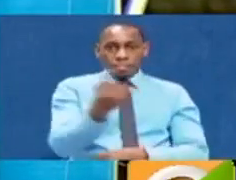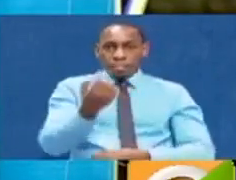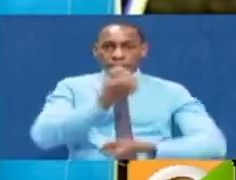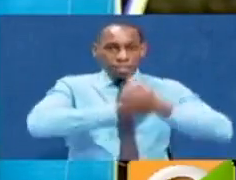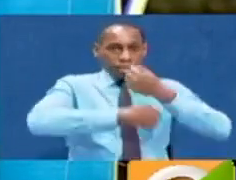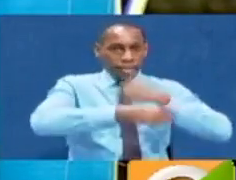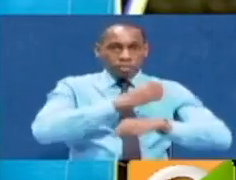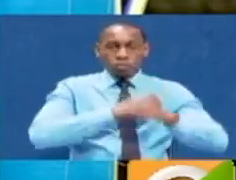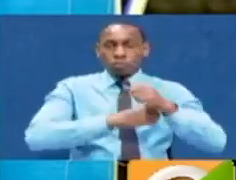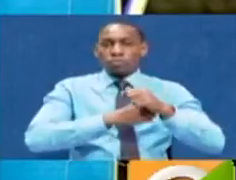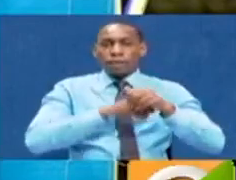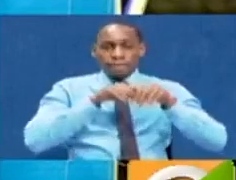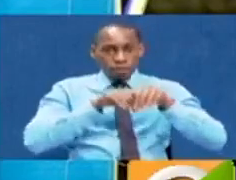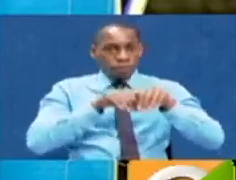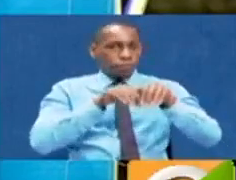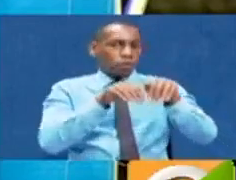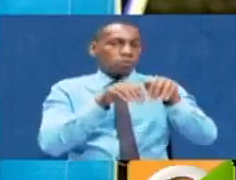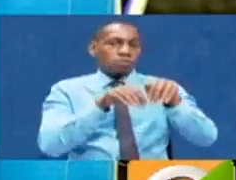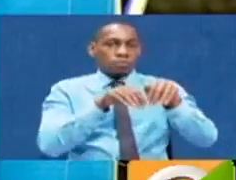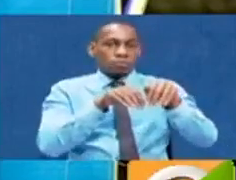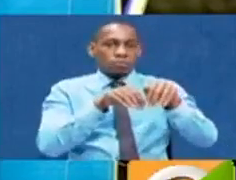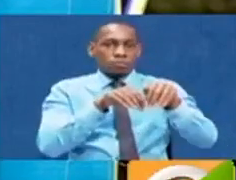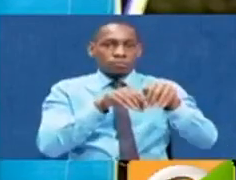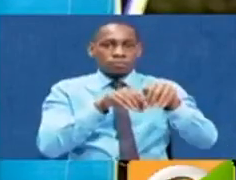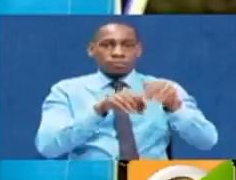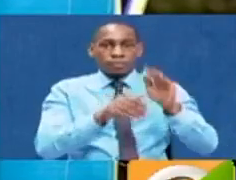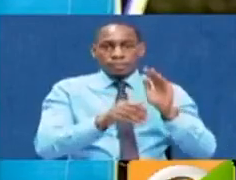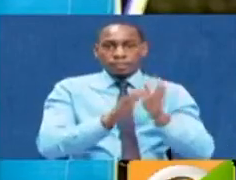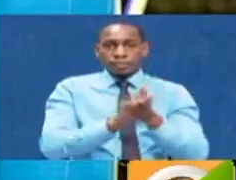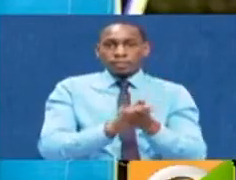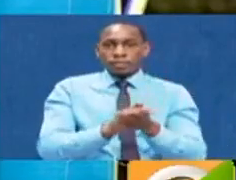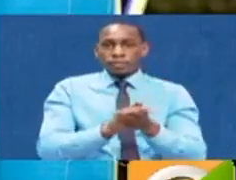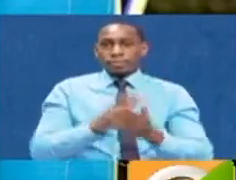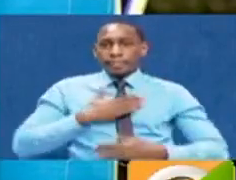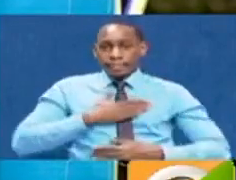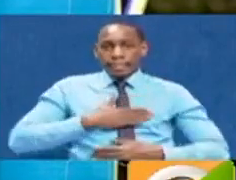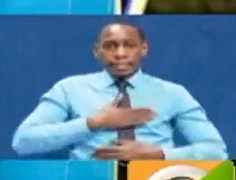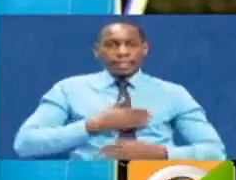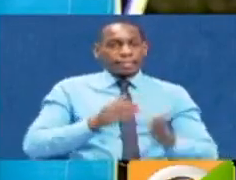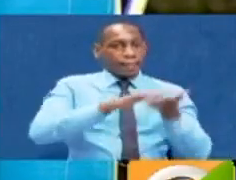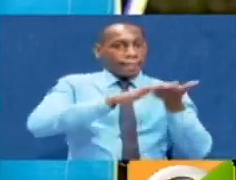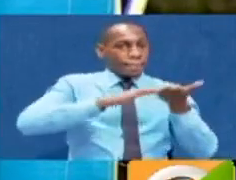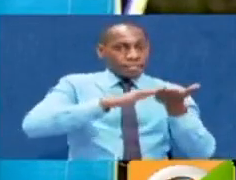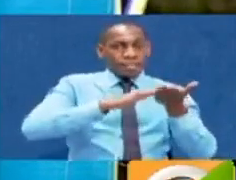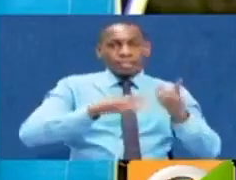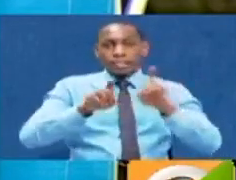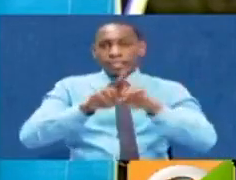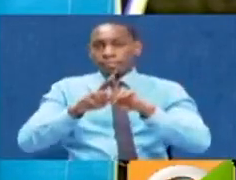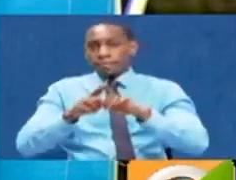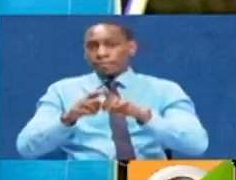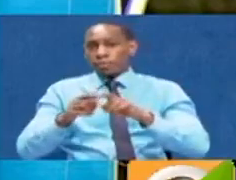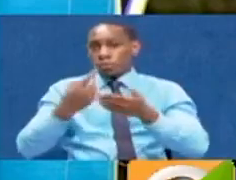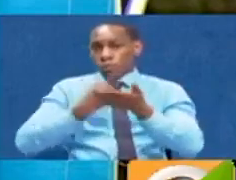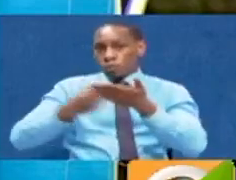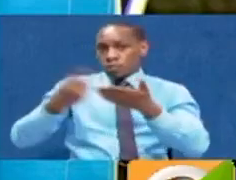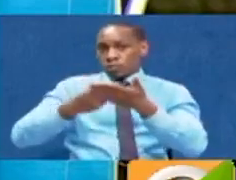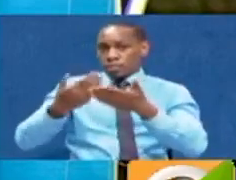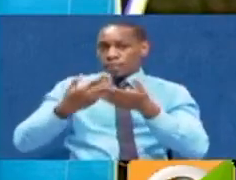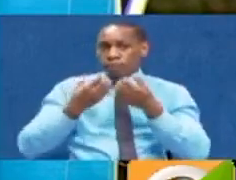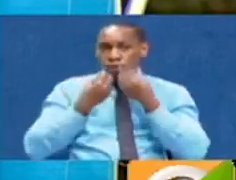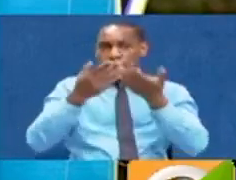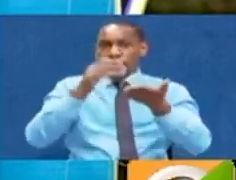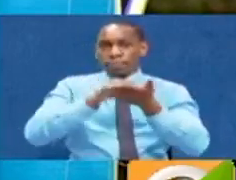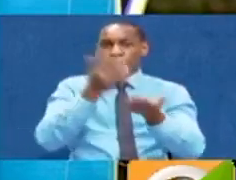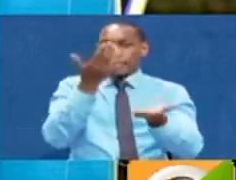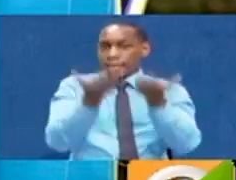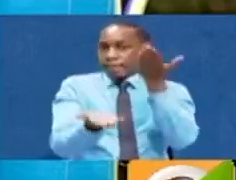will be taken according to science. It will be purely based on science. And I told you a few weeks ago